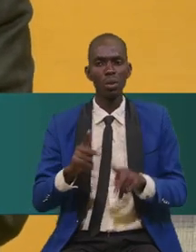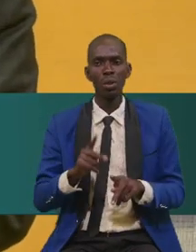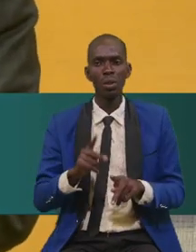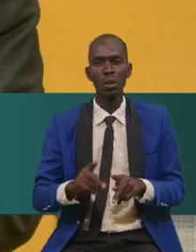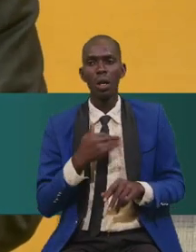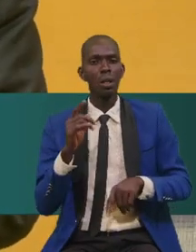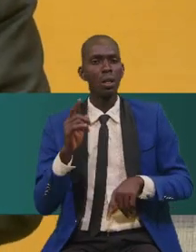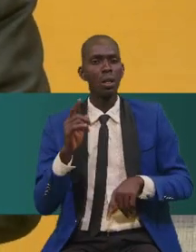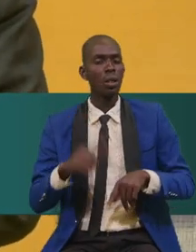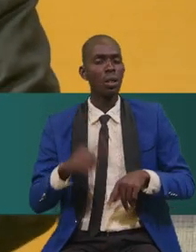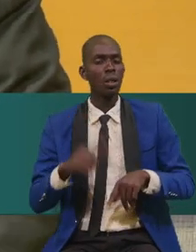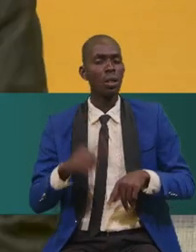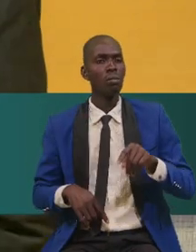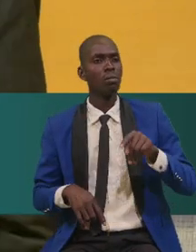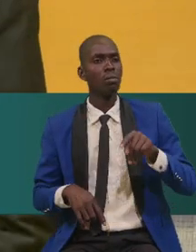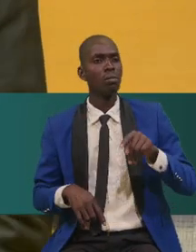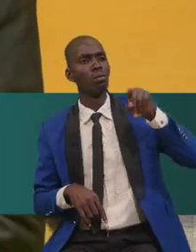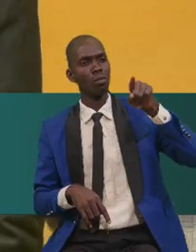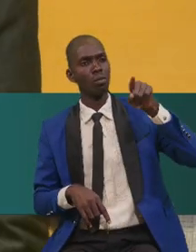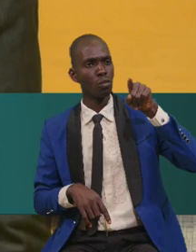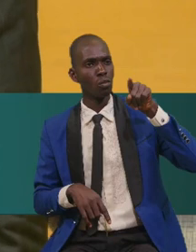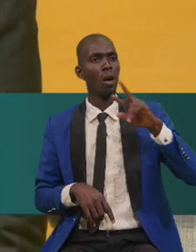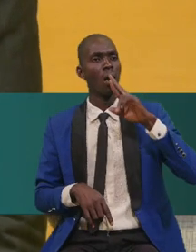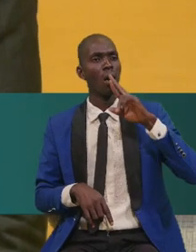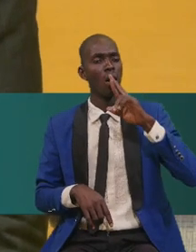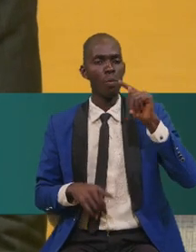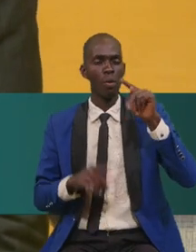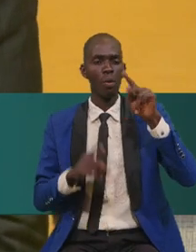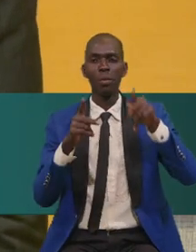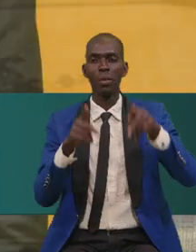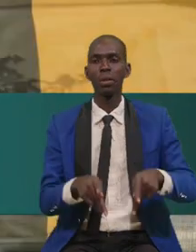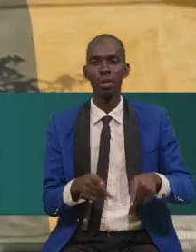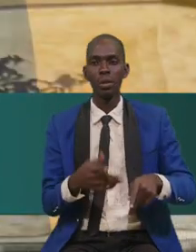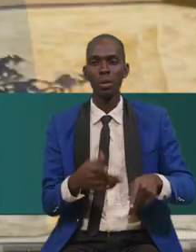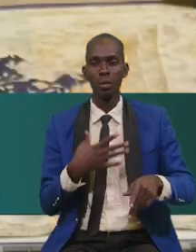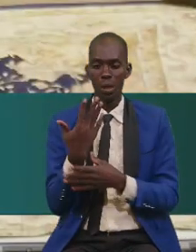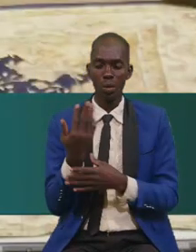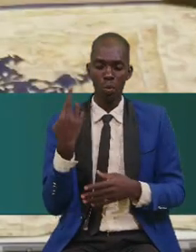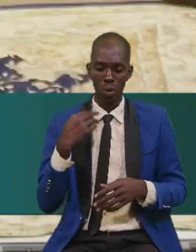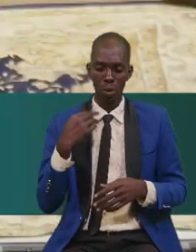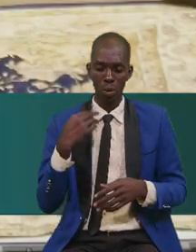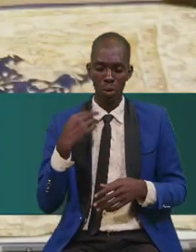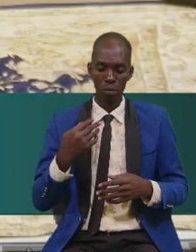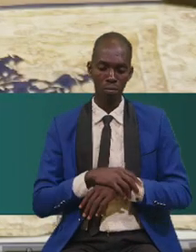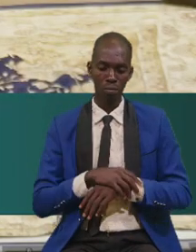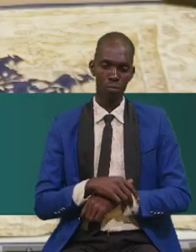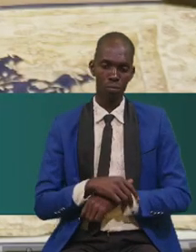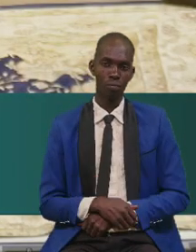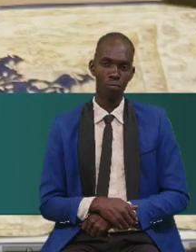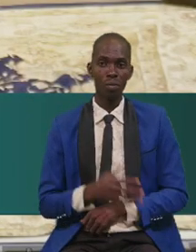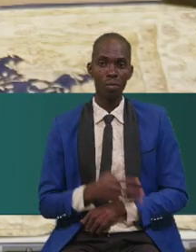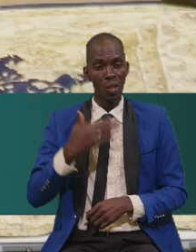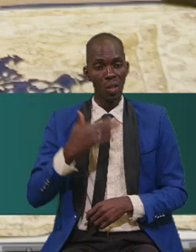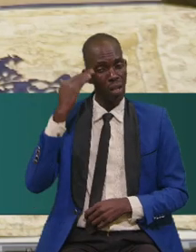Thou art the man. My hands were down. My head was down. It was